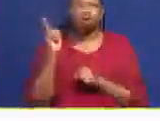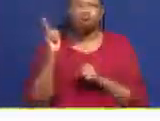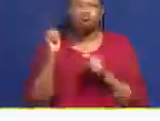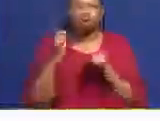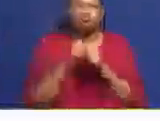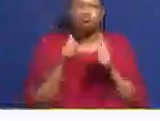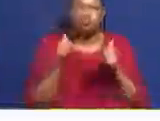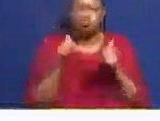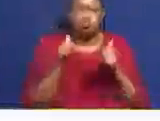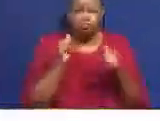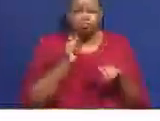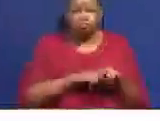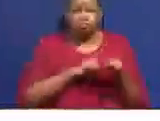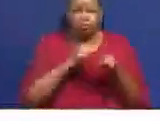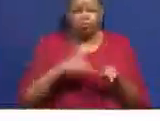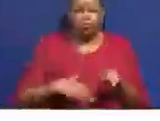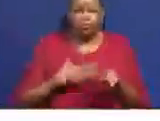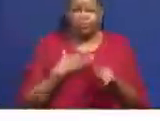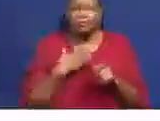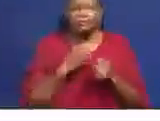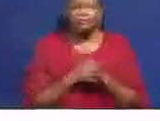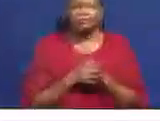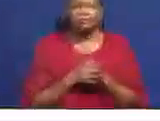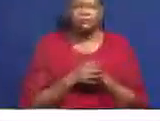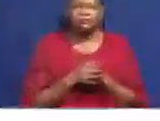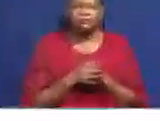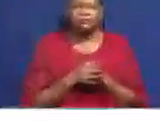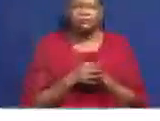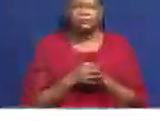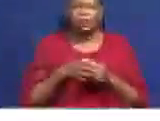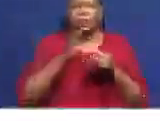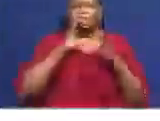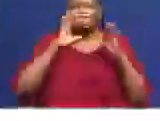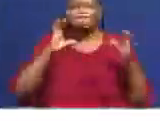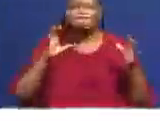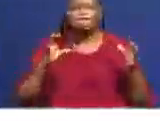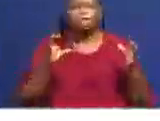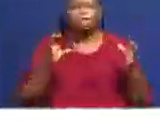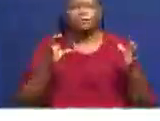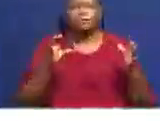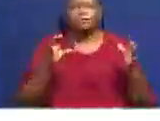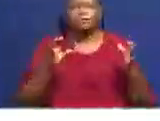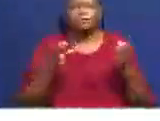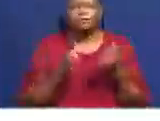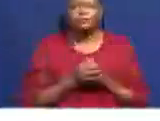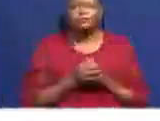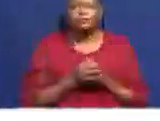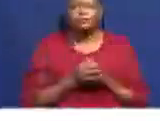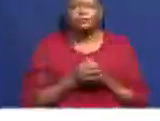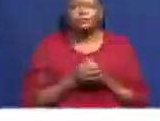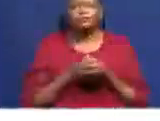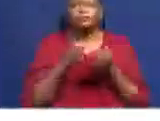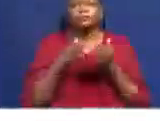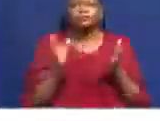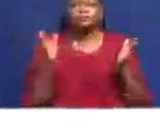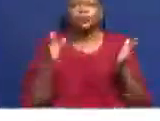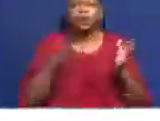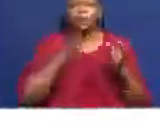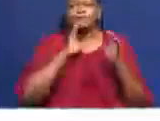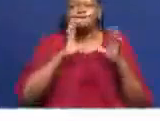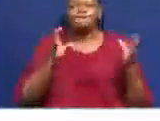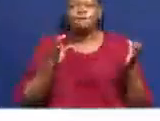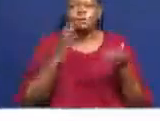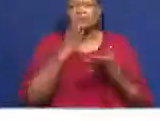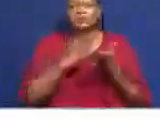on a visit reveals repeat visitors at the lake prefer kayaking at the open lake, with